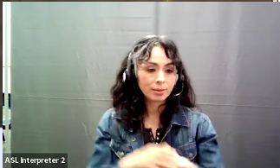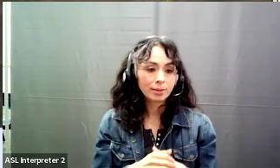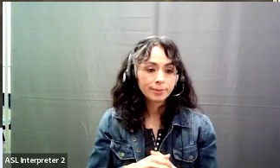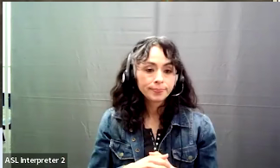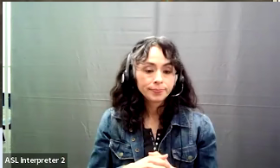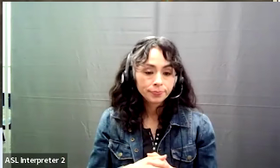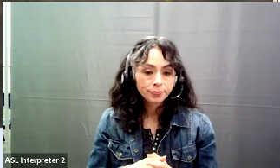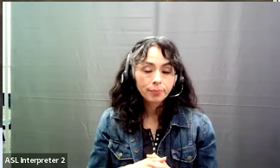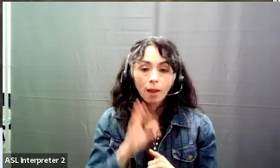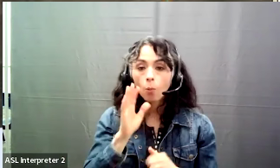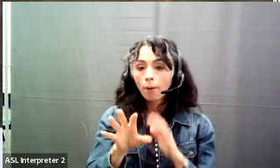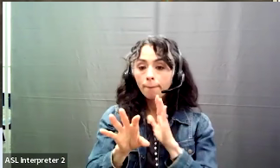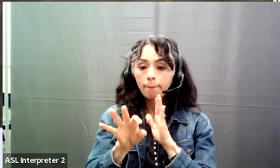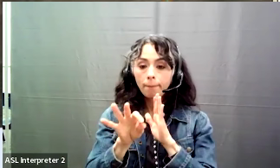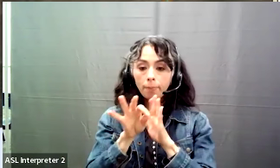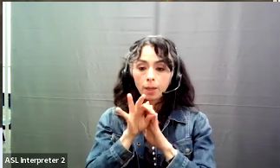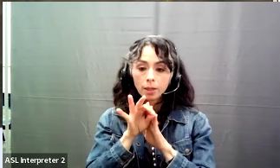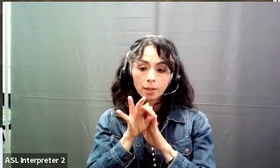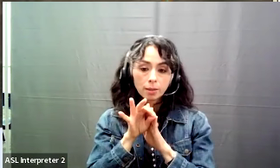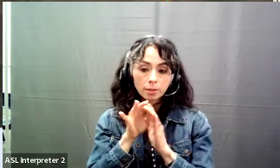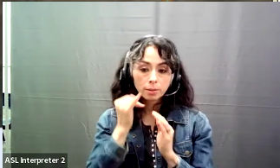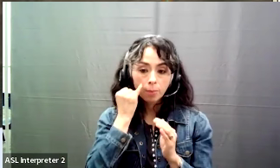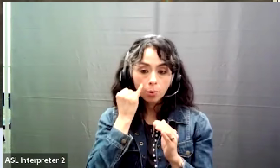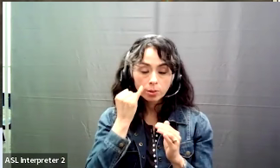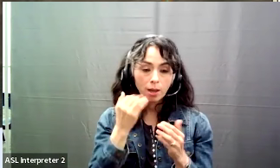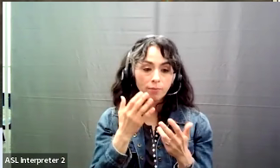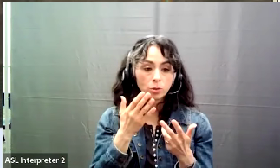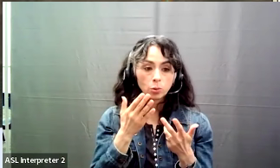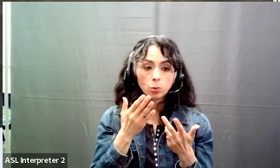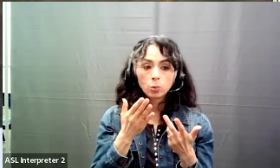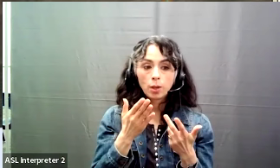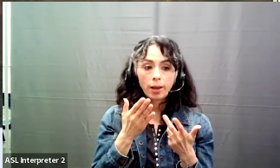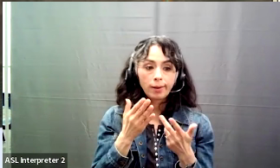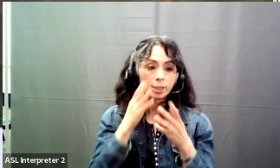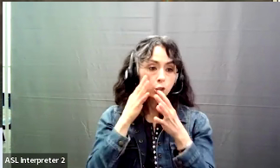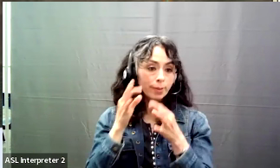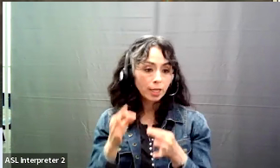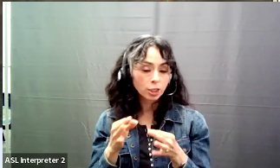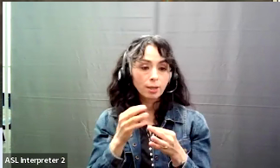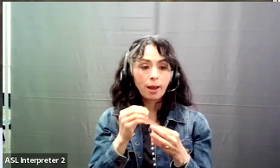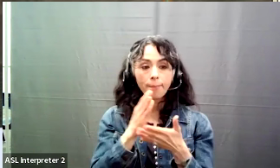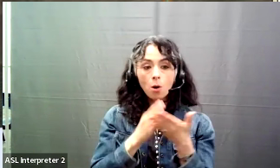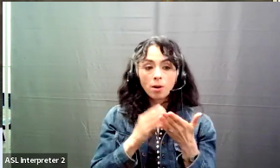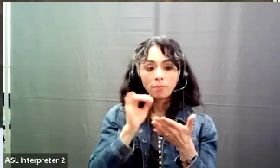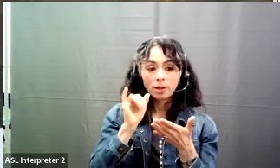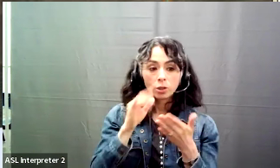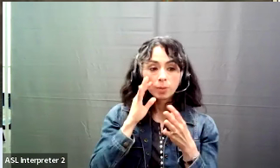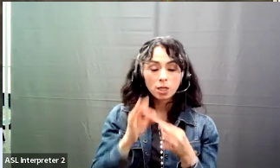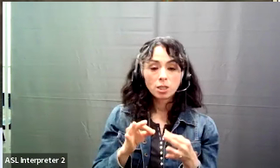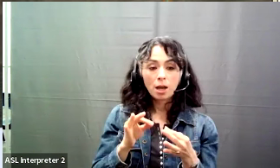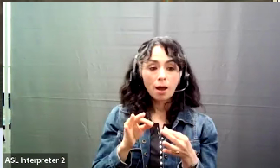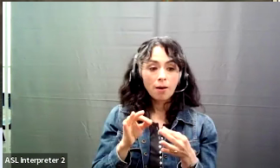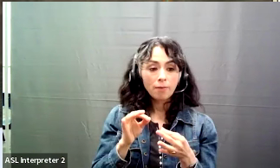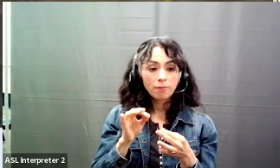and I'm going to choose, let's say if I have to work on a determination, and part of